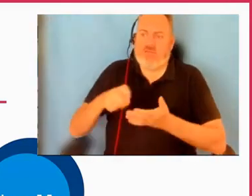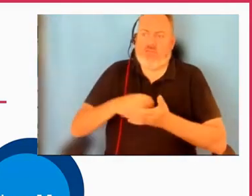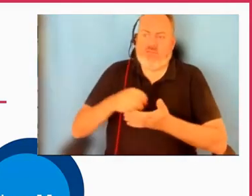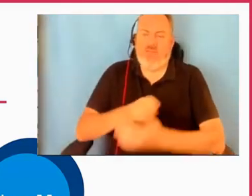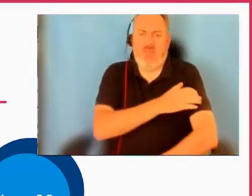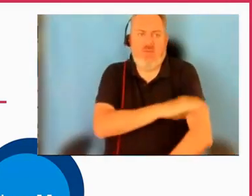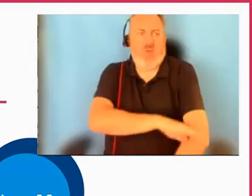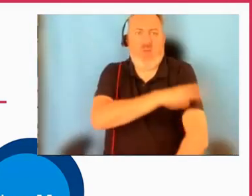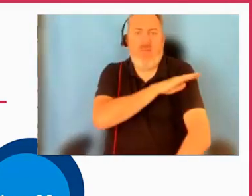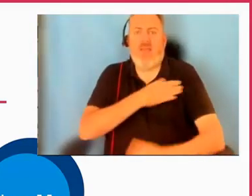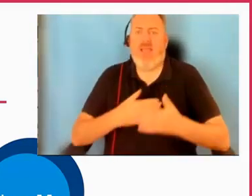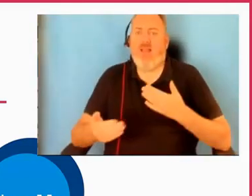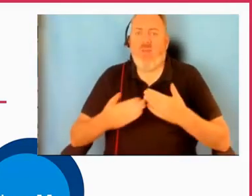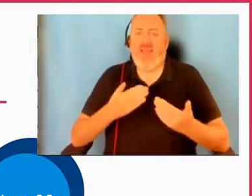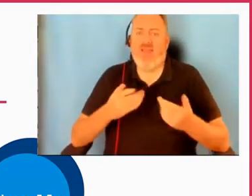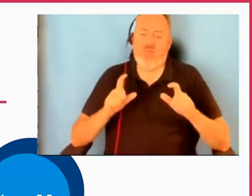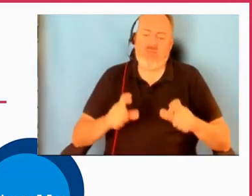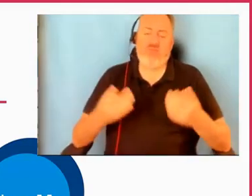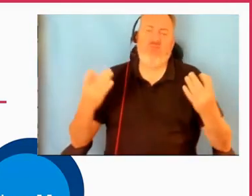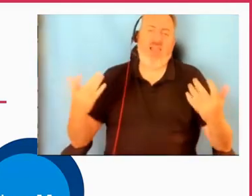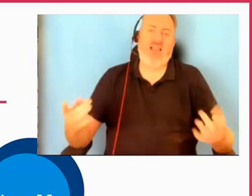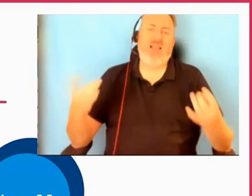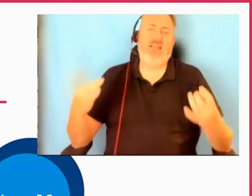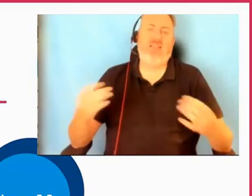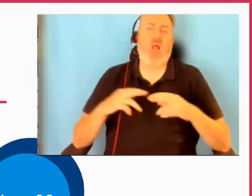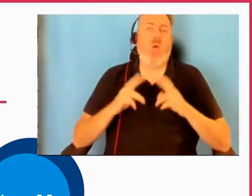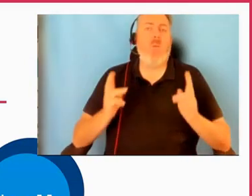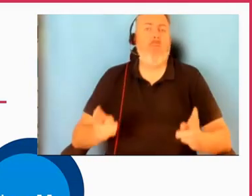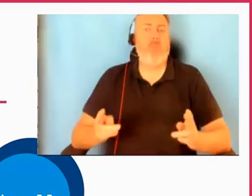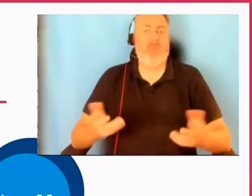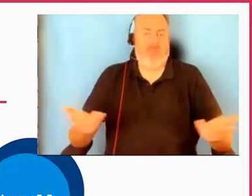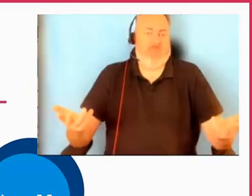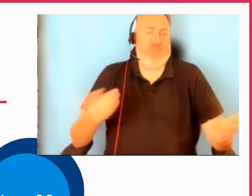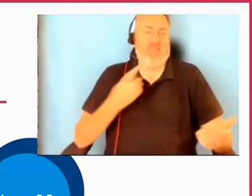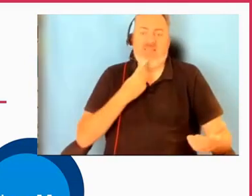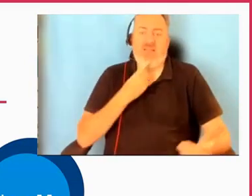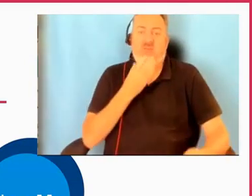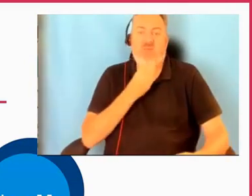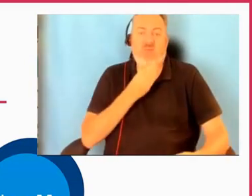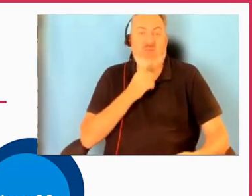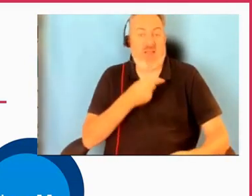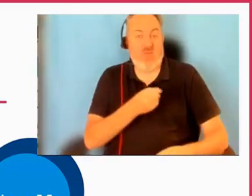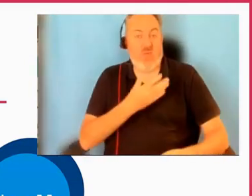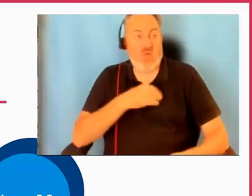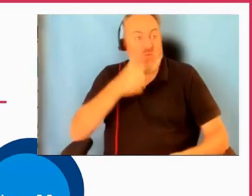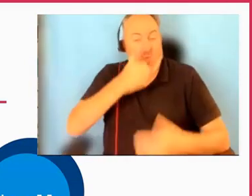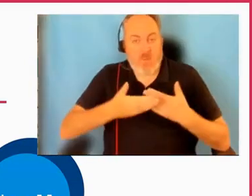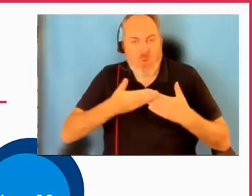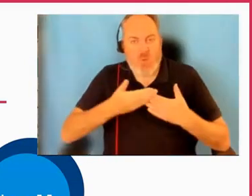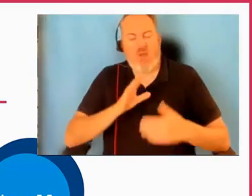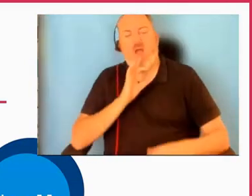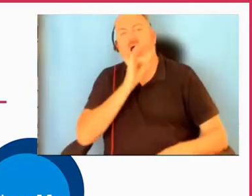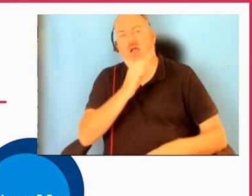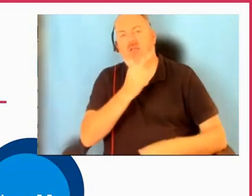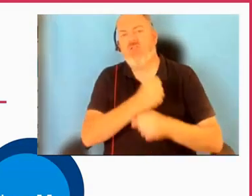Just something to say about both these services is if you're interested in them, I would speak to your GP because they are